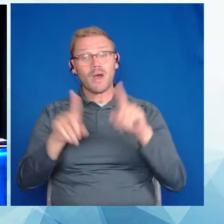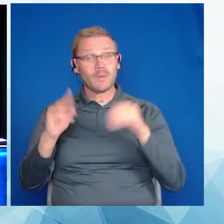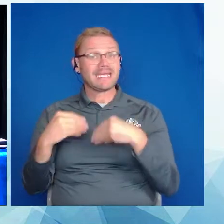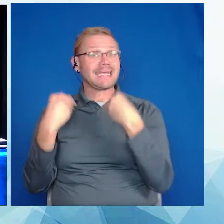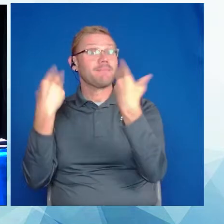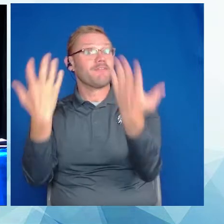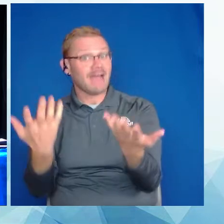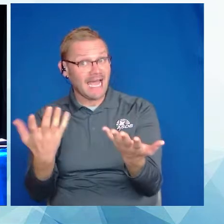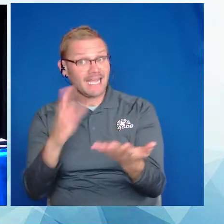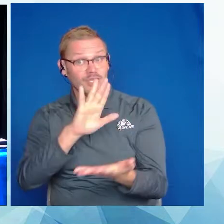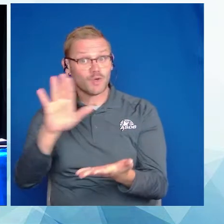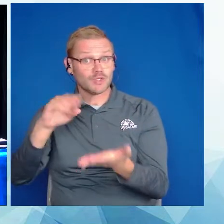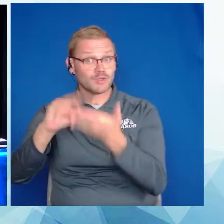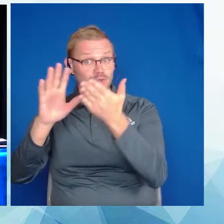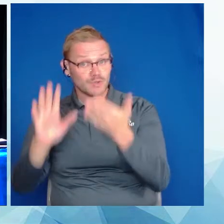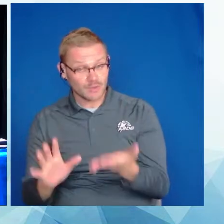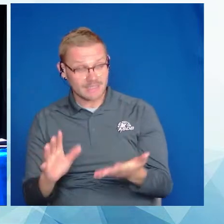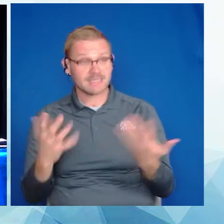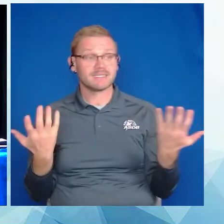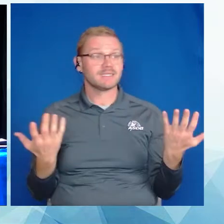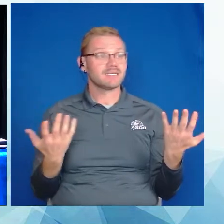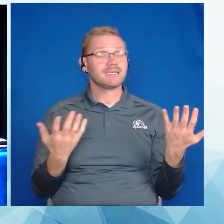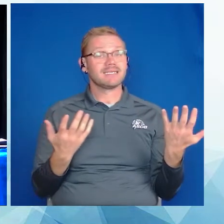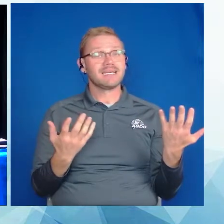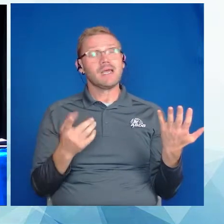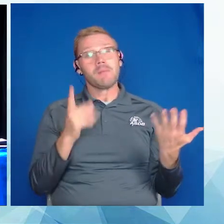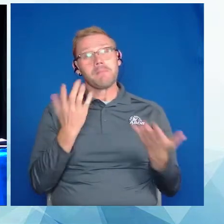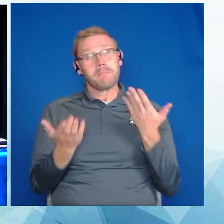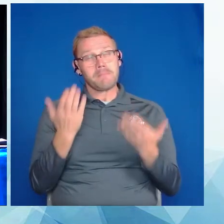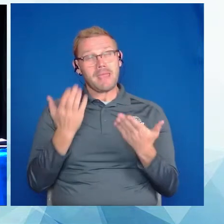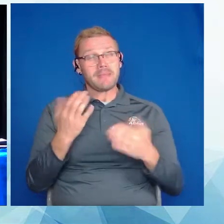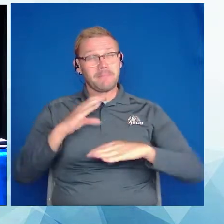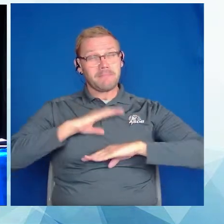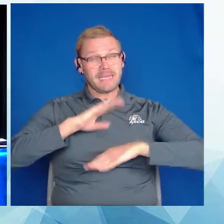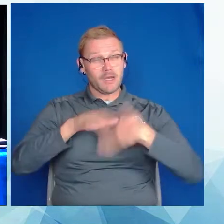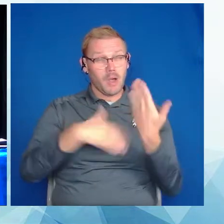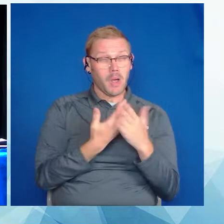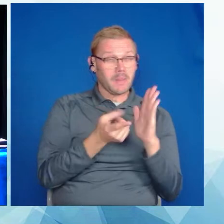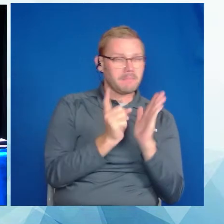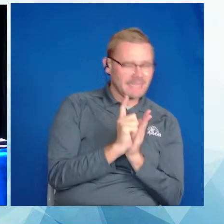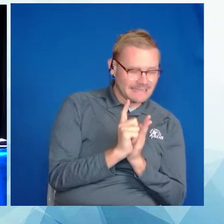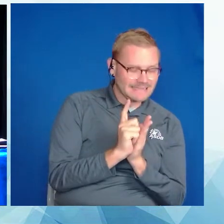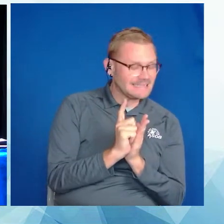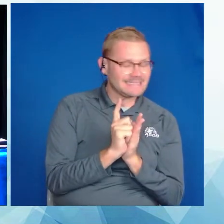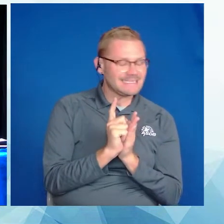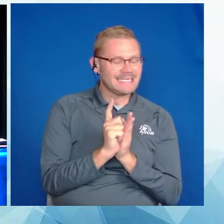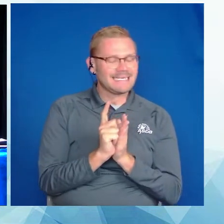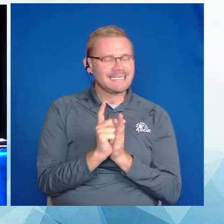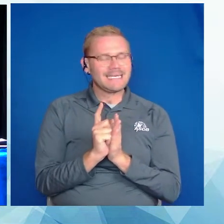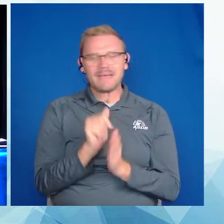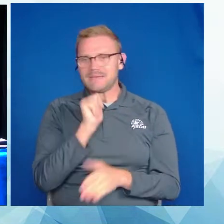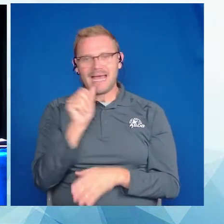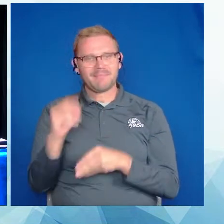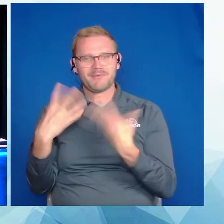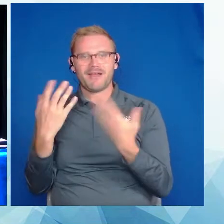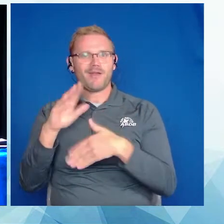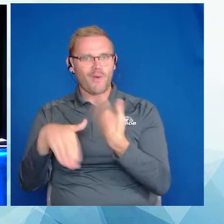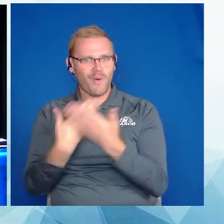their students, we might be able to meet all the minutes, and in some cases, we might not be able to.